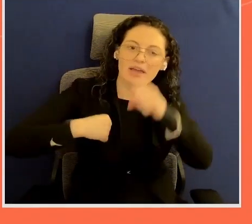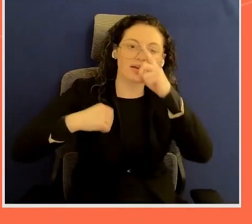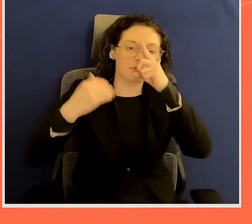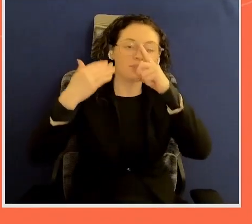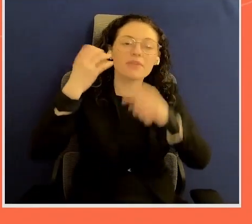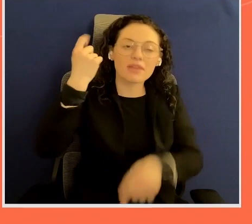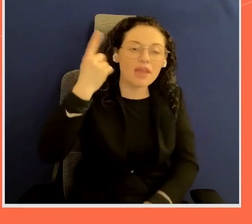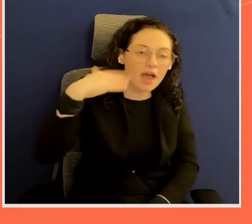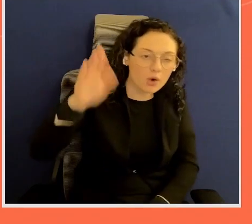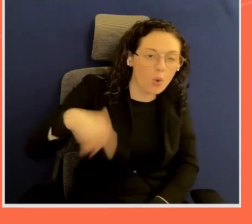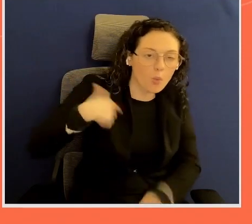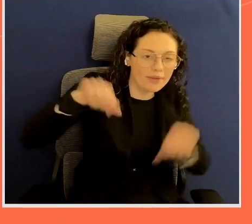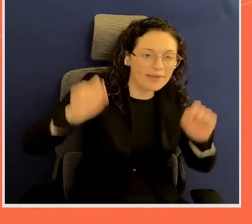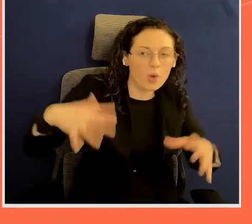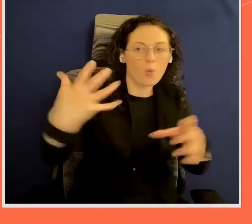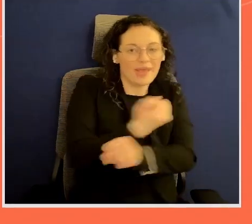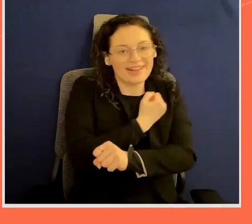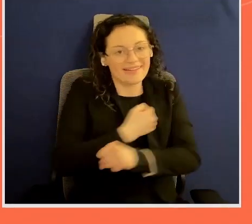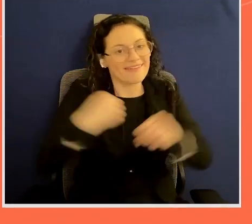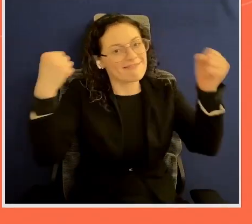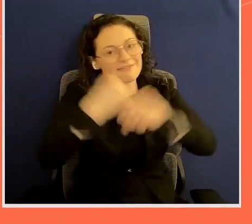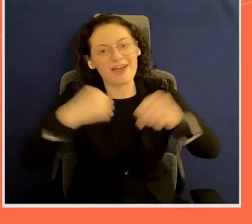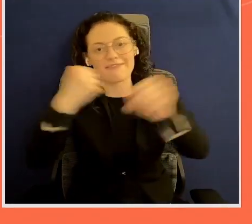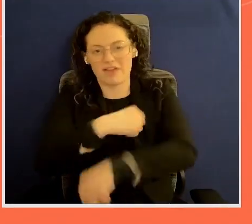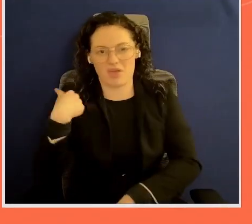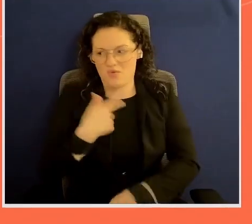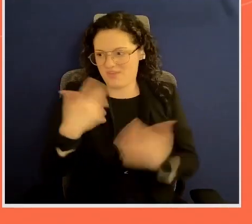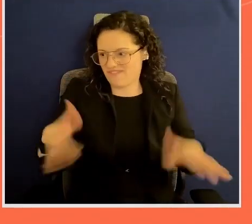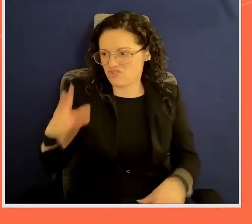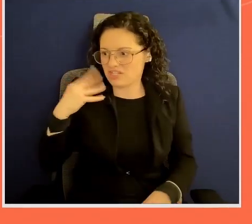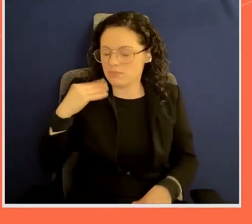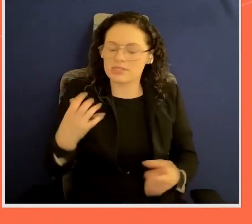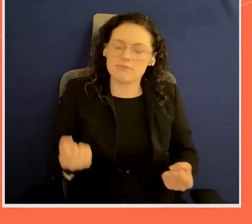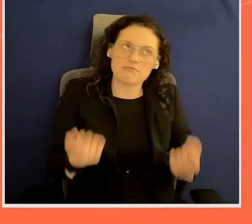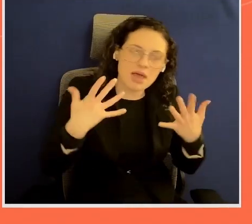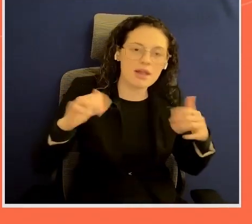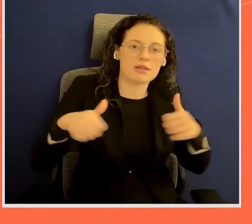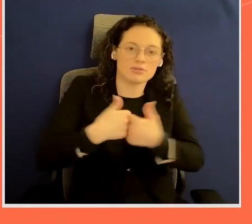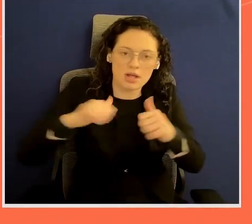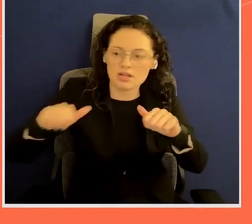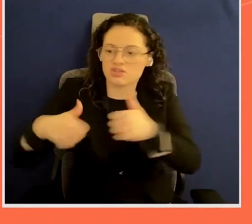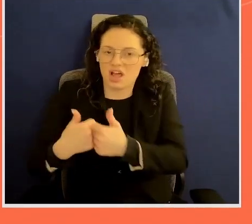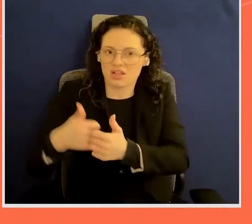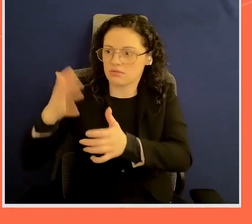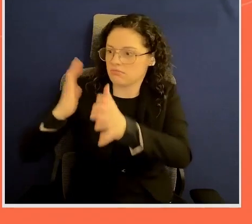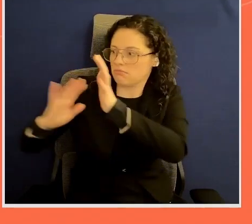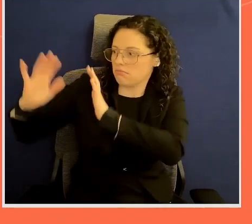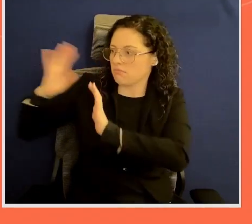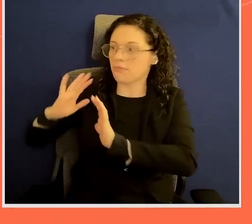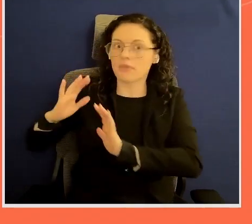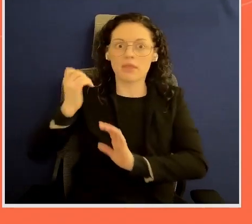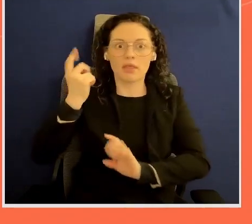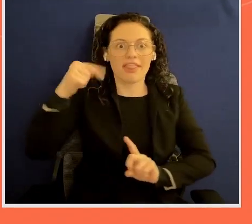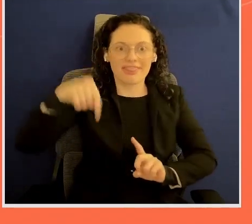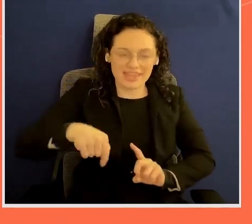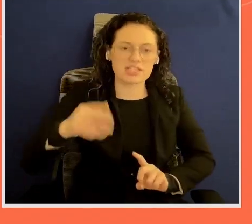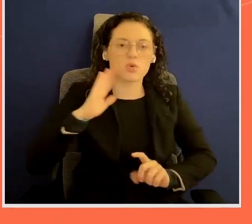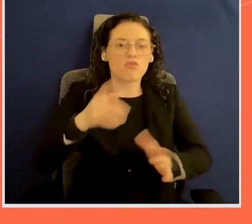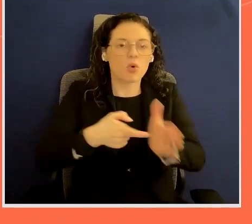and particularly looking at the beauty that we were just watching, incredible photography, we see